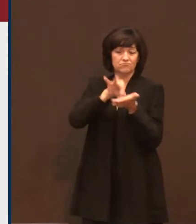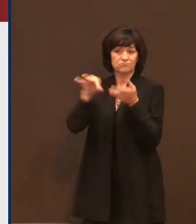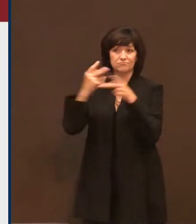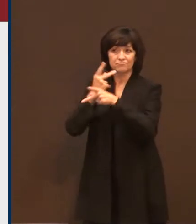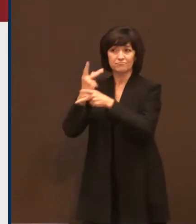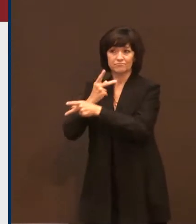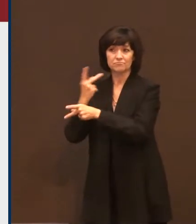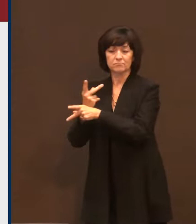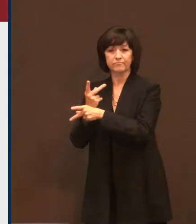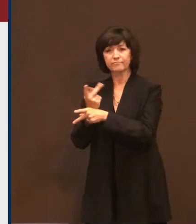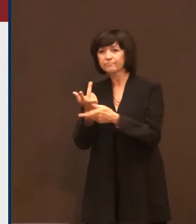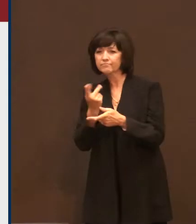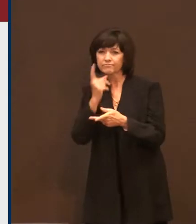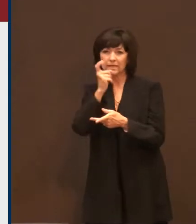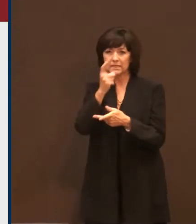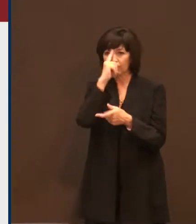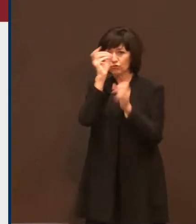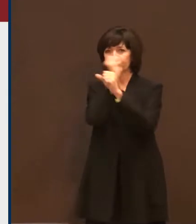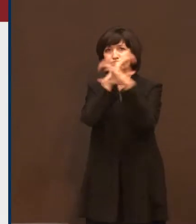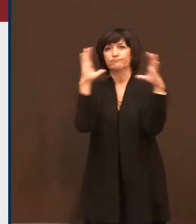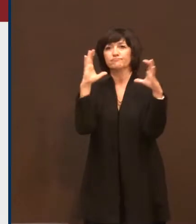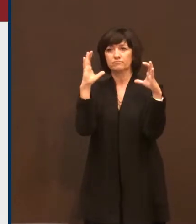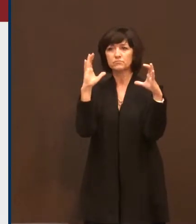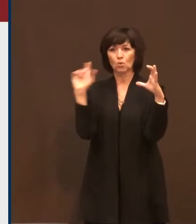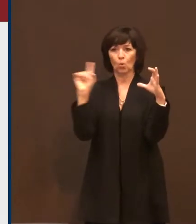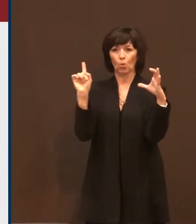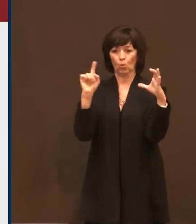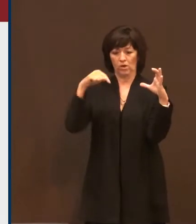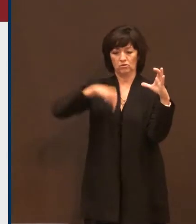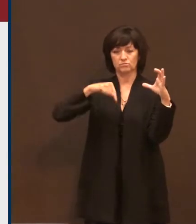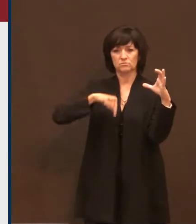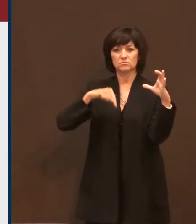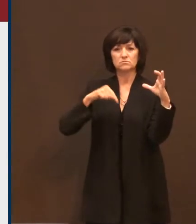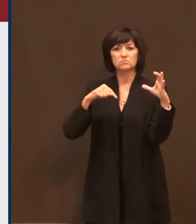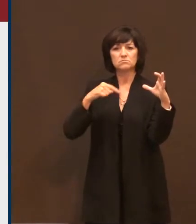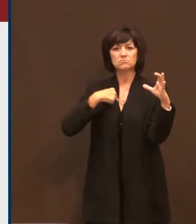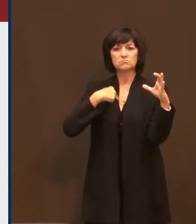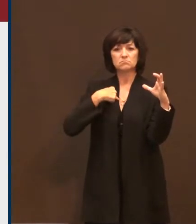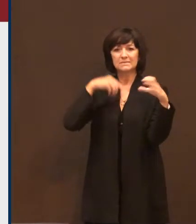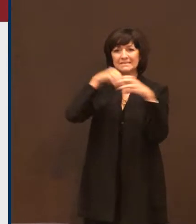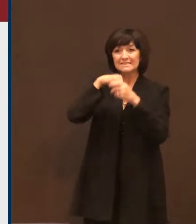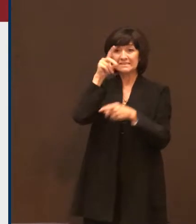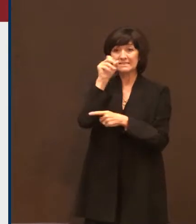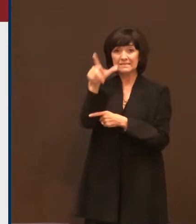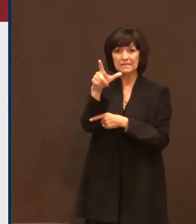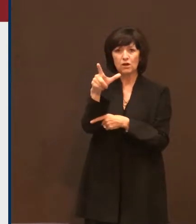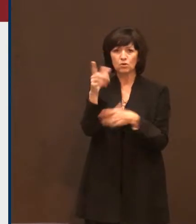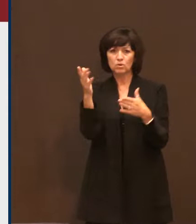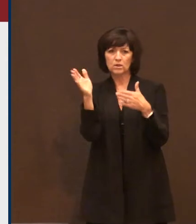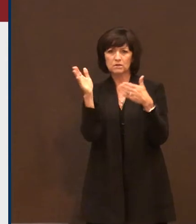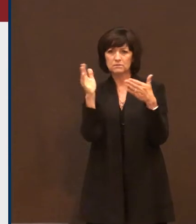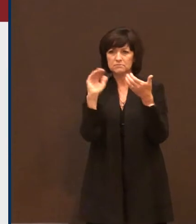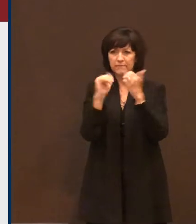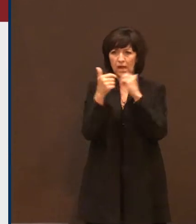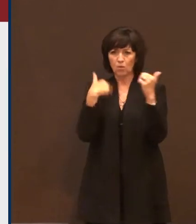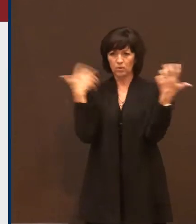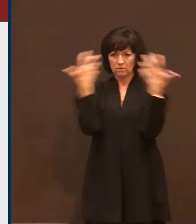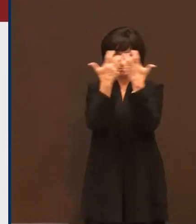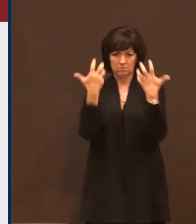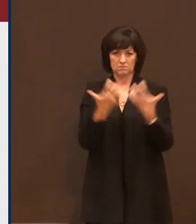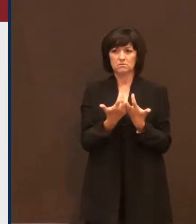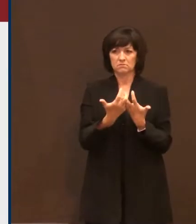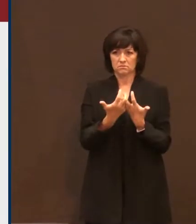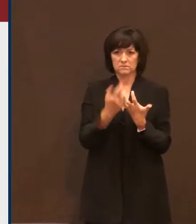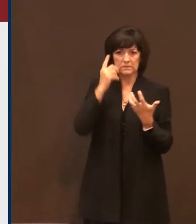average. Gives you an idea of where we are as it relates to school reopening criterion, solidly in the